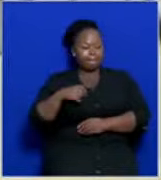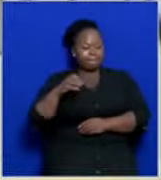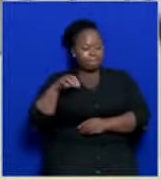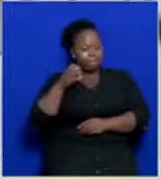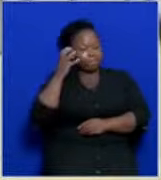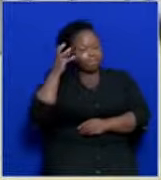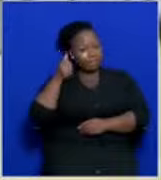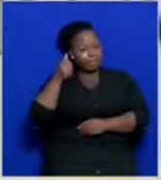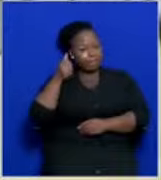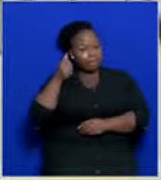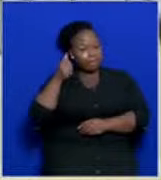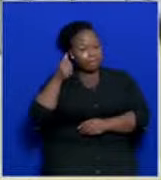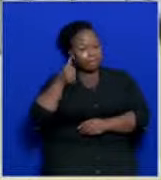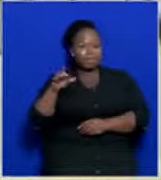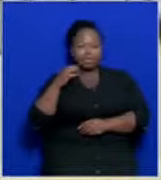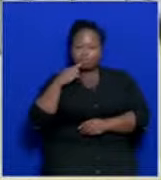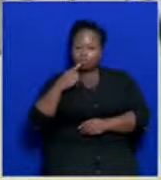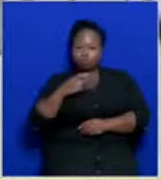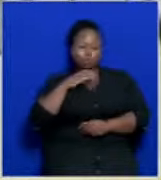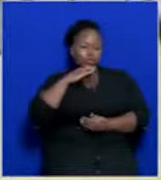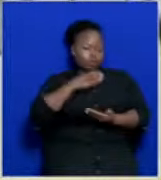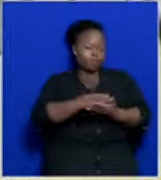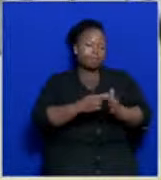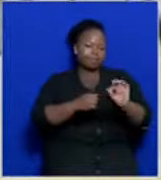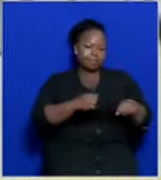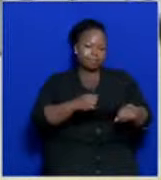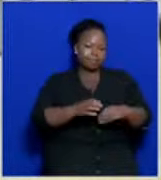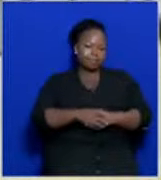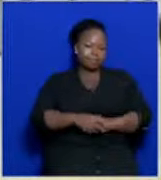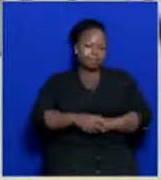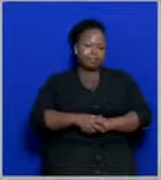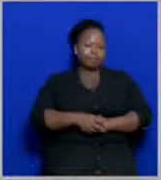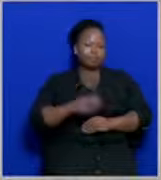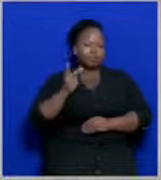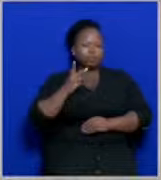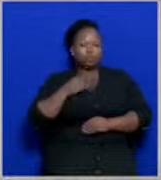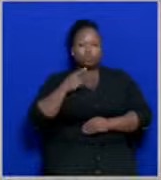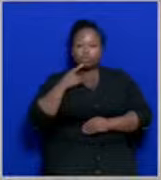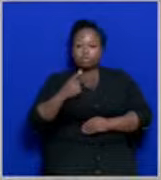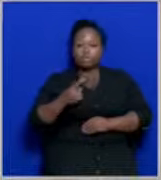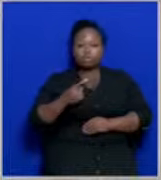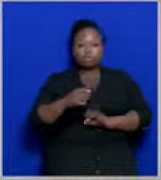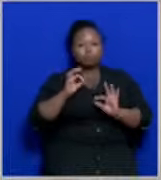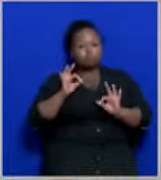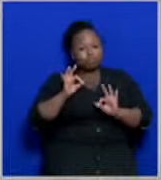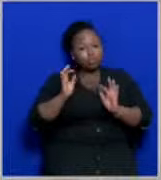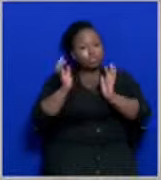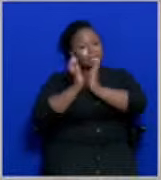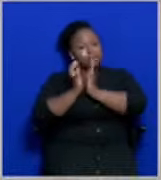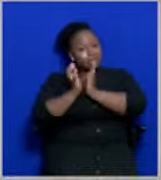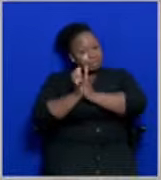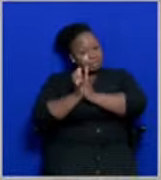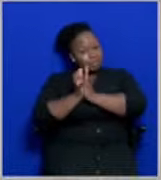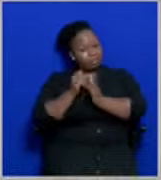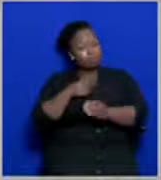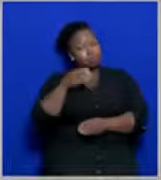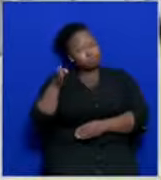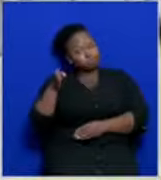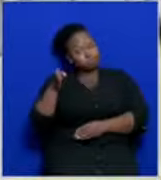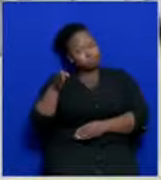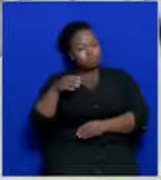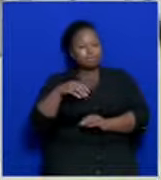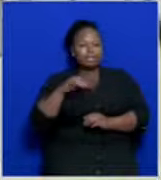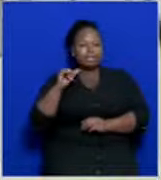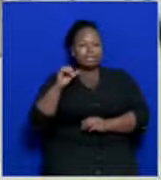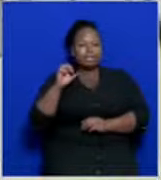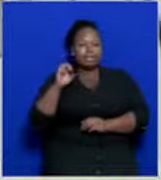I confirm that. And you maintain that it was an official meeting I was there between also. EMPD officials as